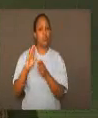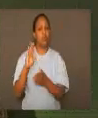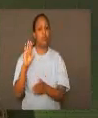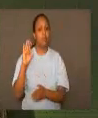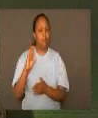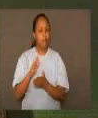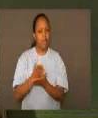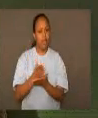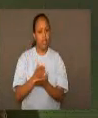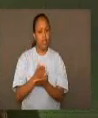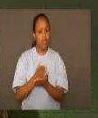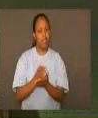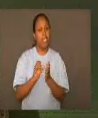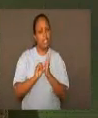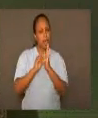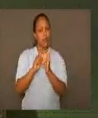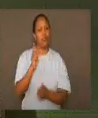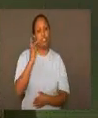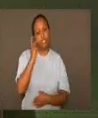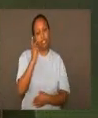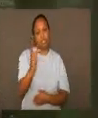us discuss some examples.